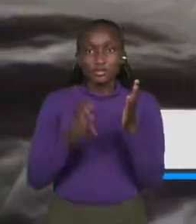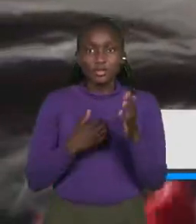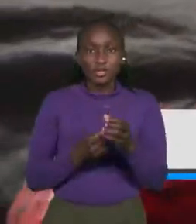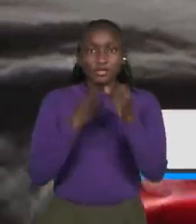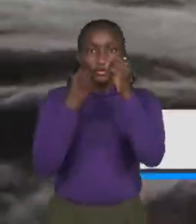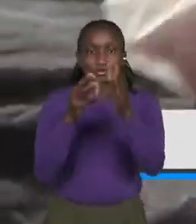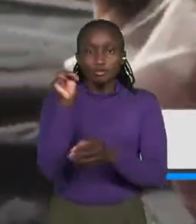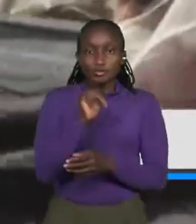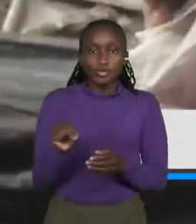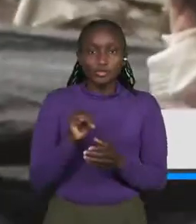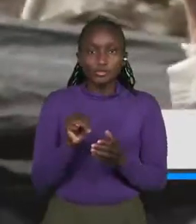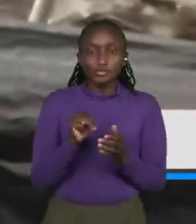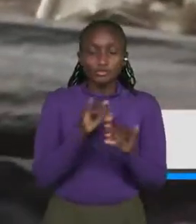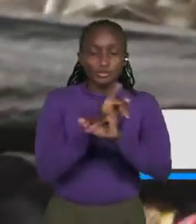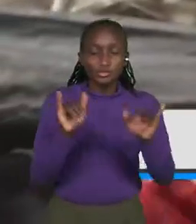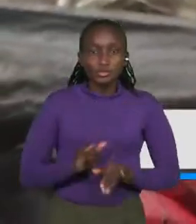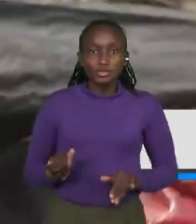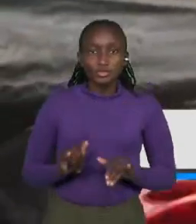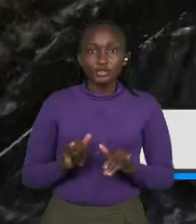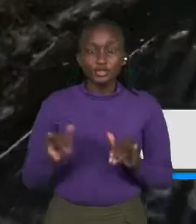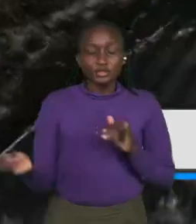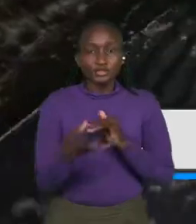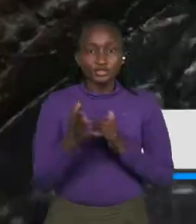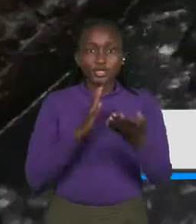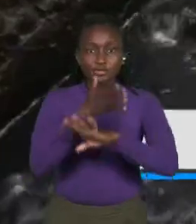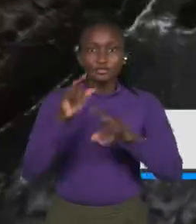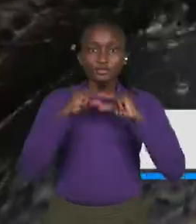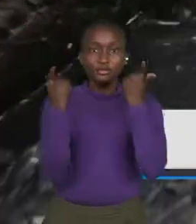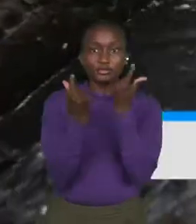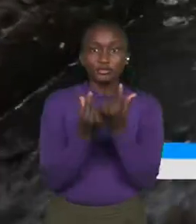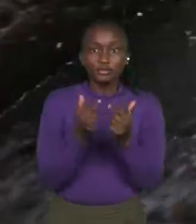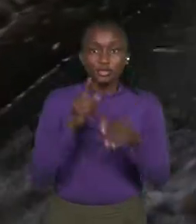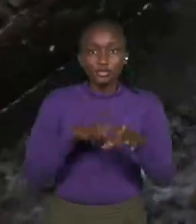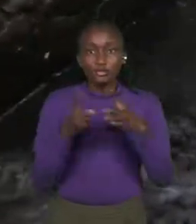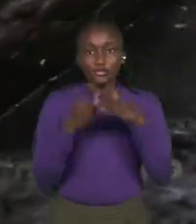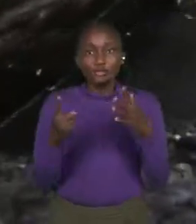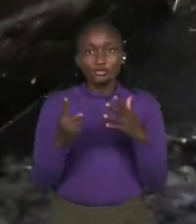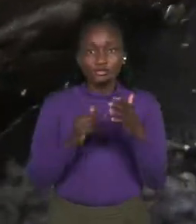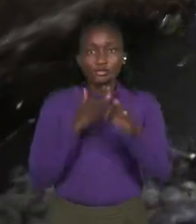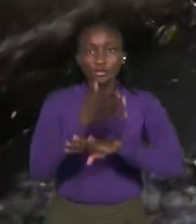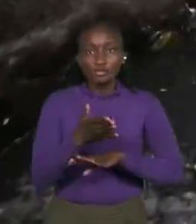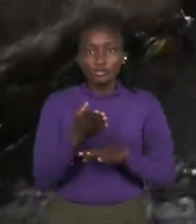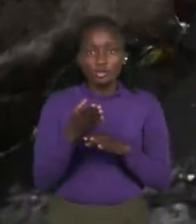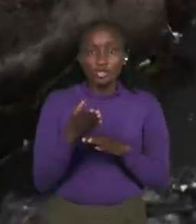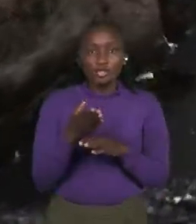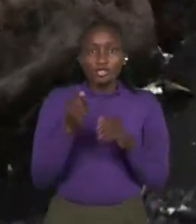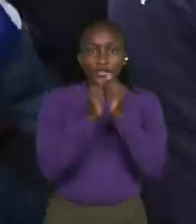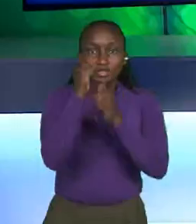millions into the streets and cleaning up litter across the globe since it began just over a decade